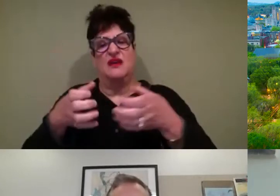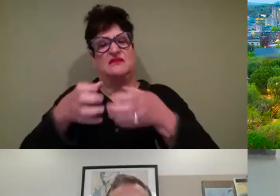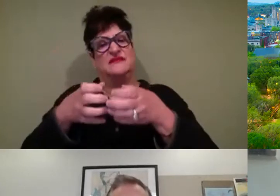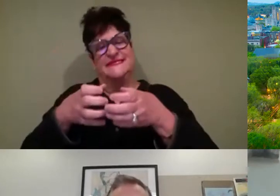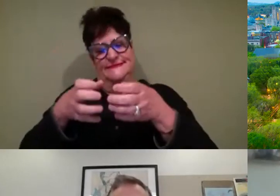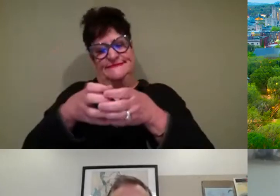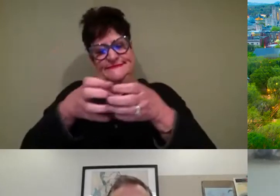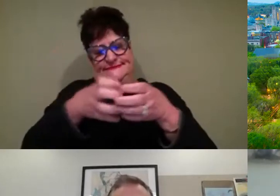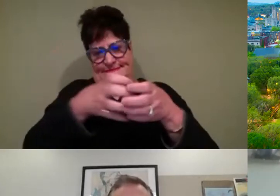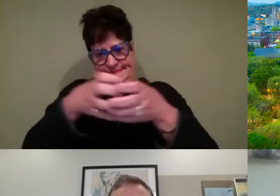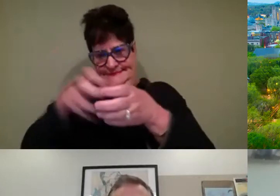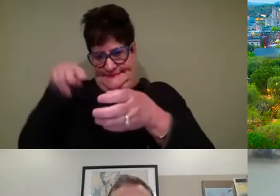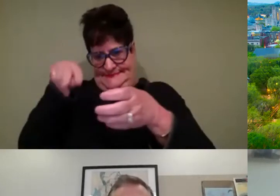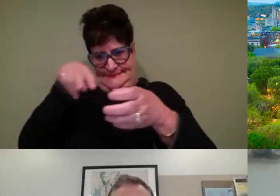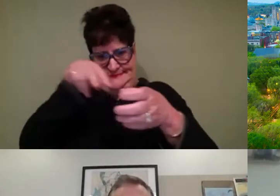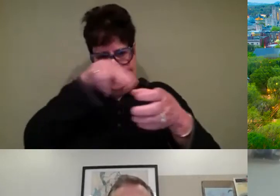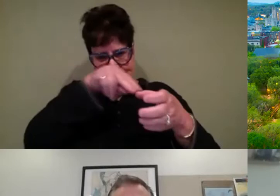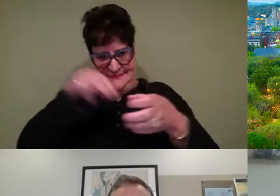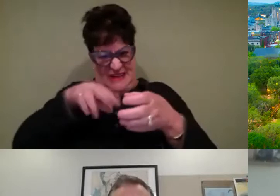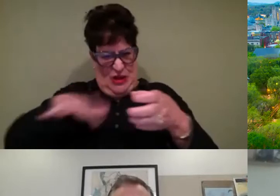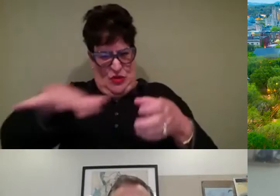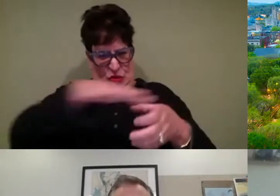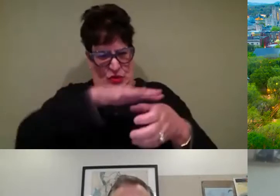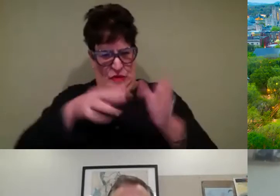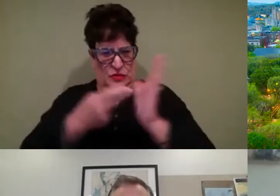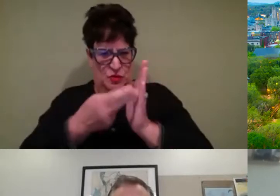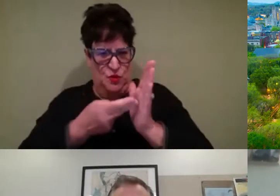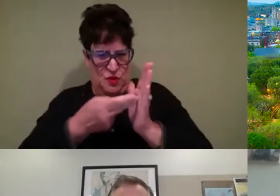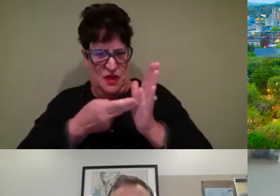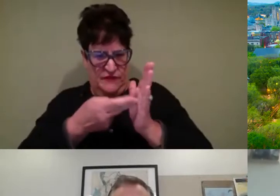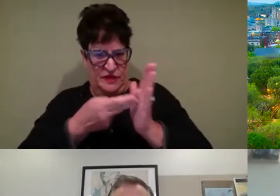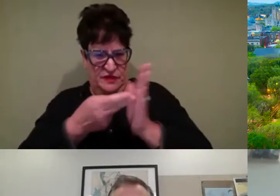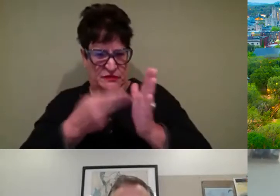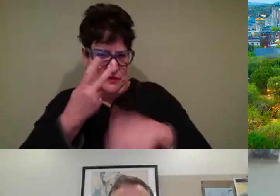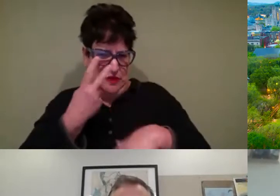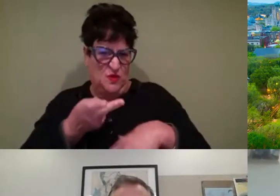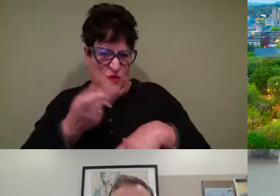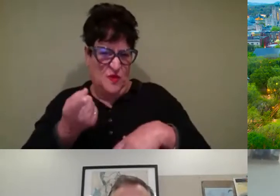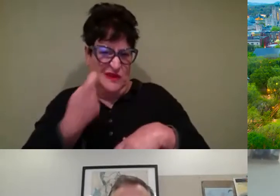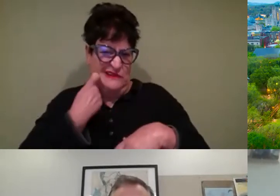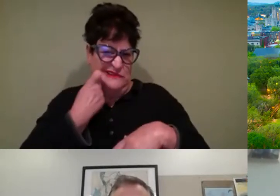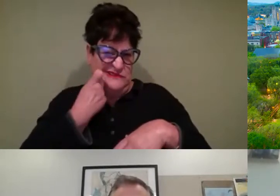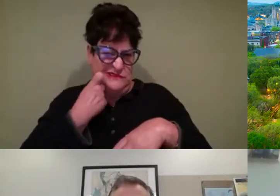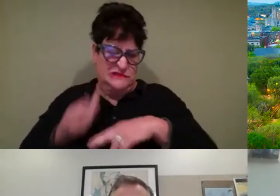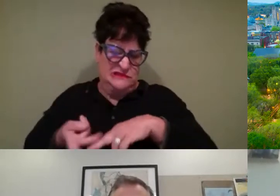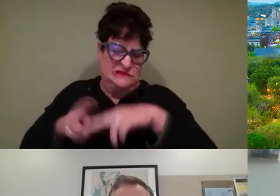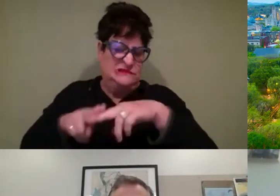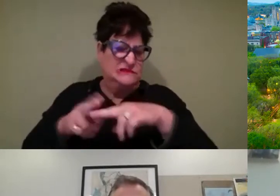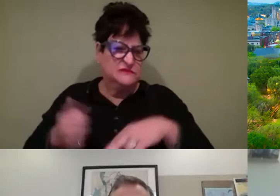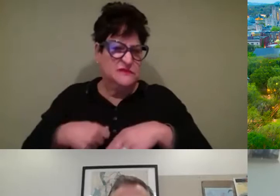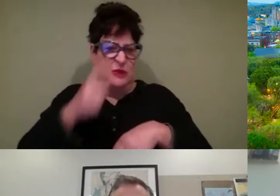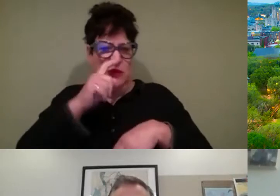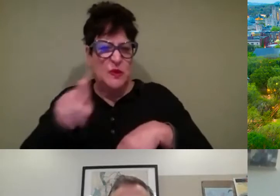closely monitoring as well within the city in regards to our recent cluster within the local